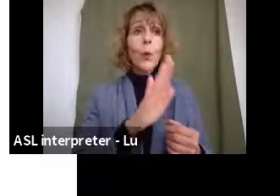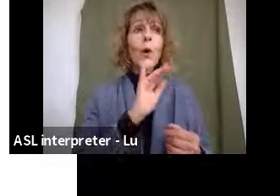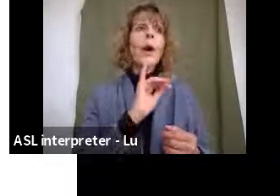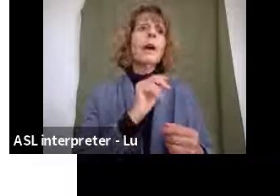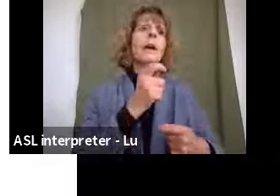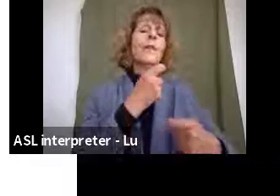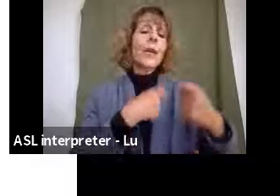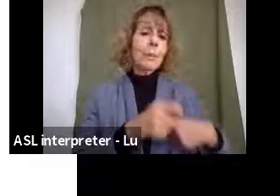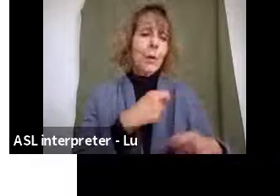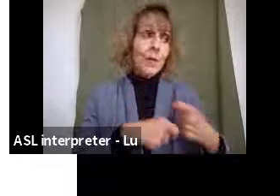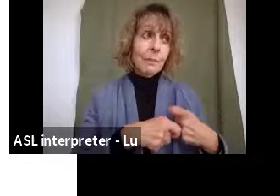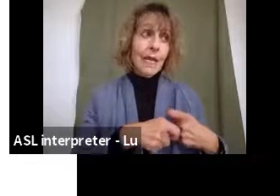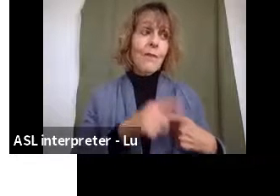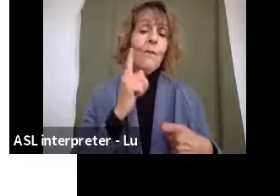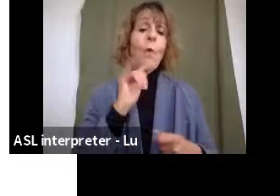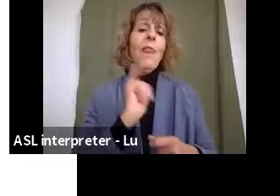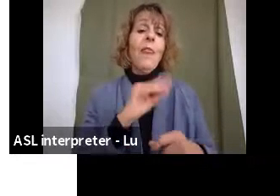your whole budget.